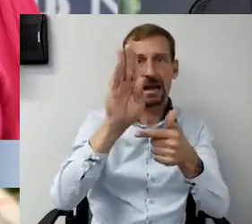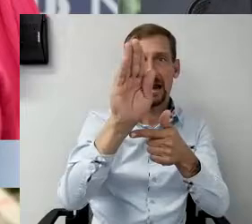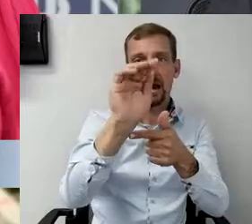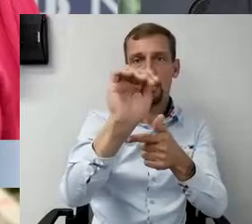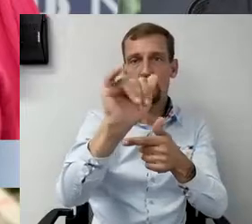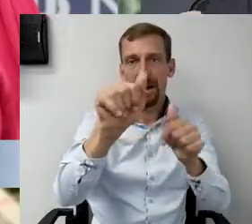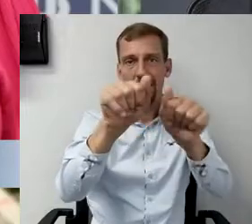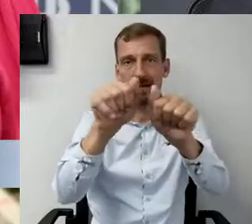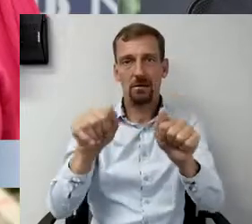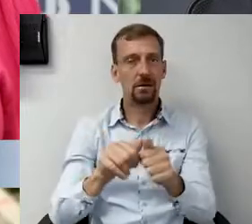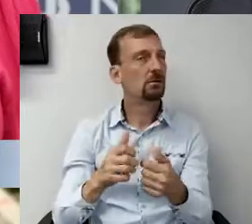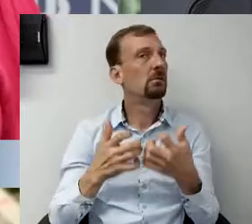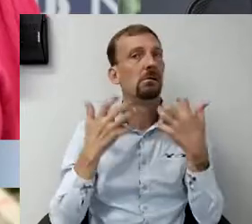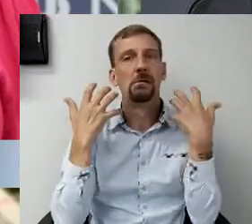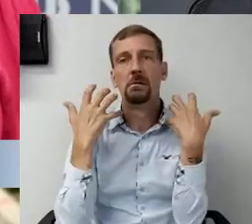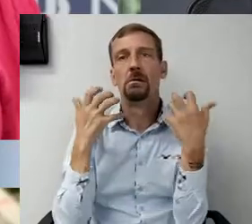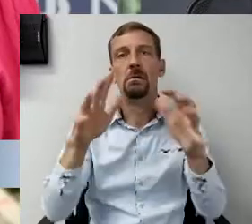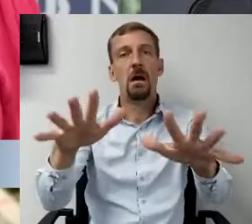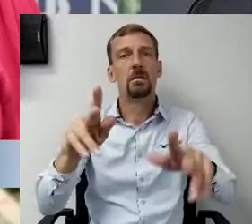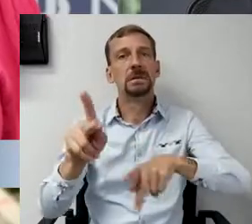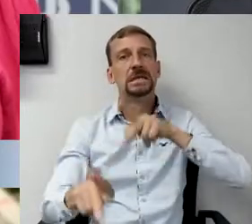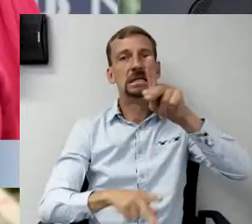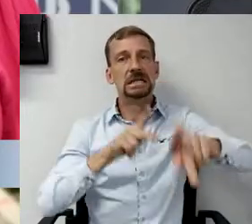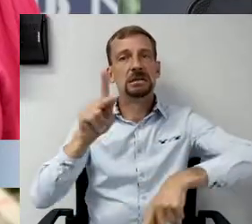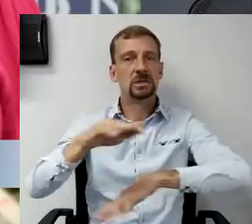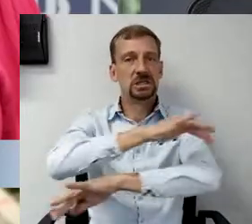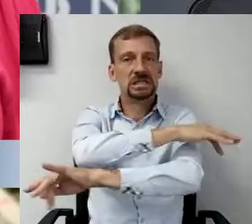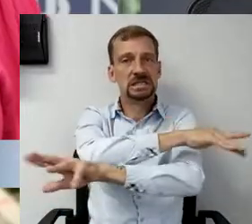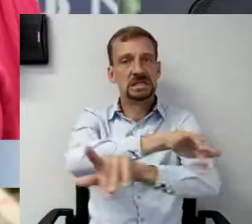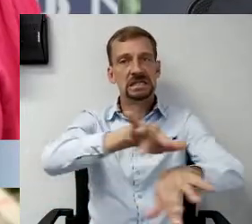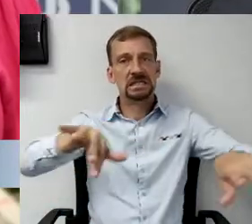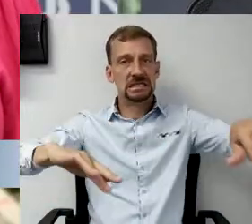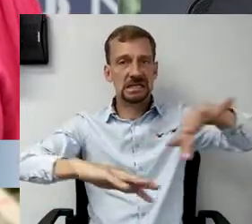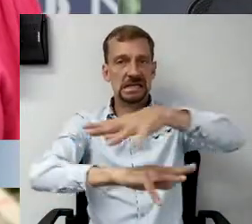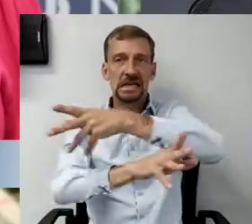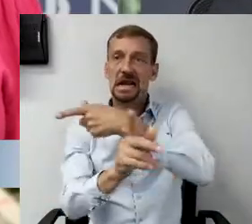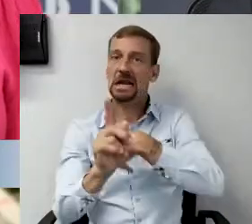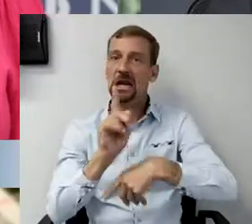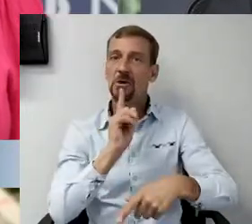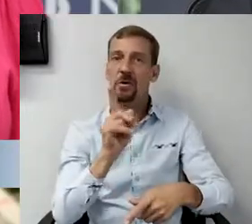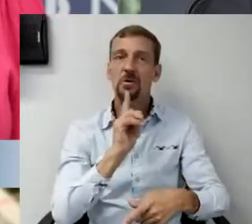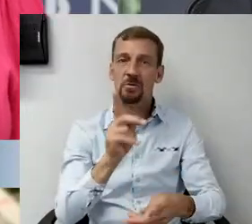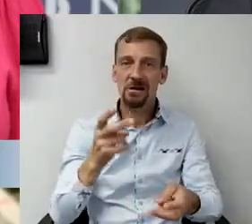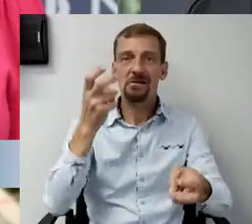have lots of people that, really it's quite dense, the population.